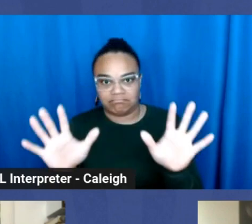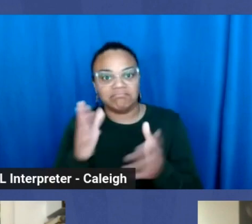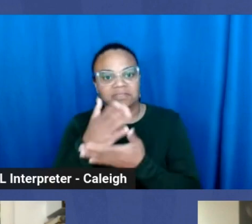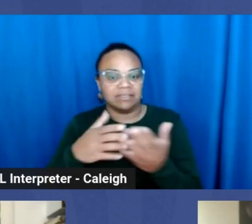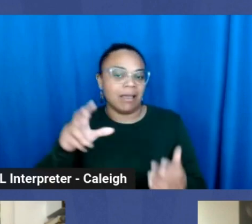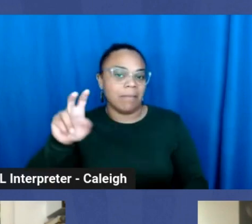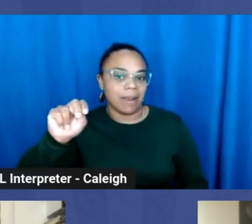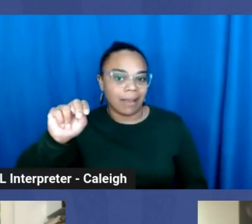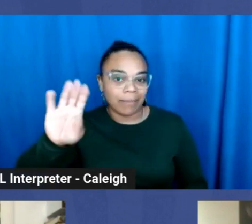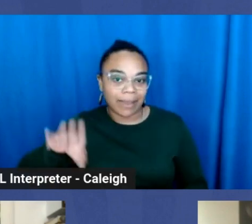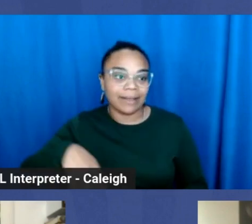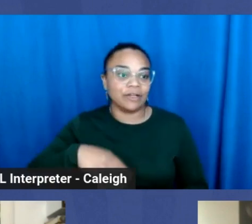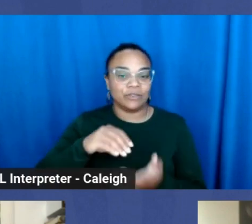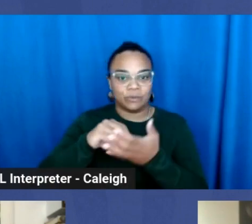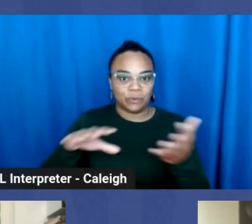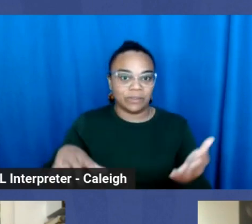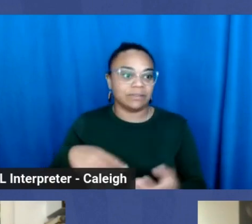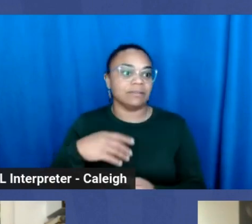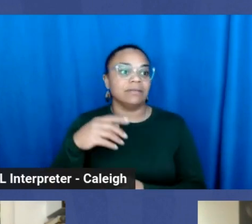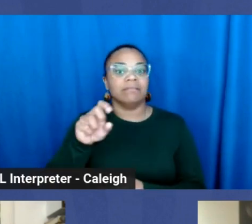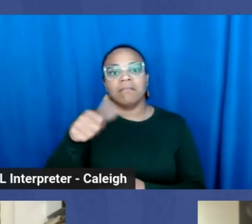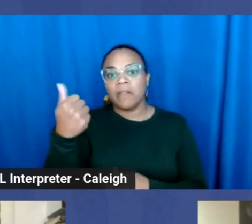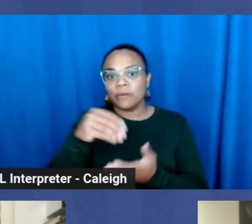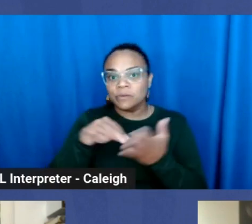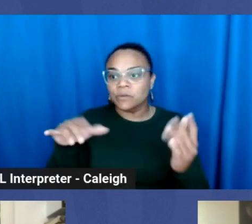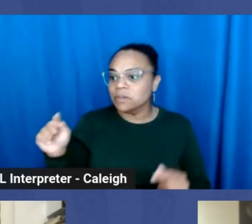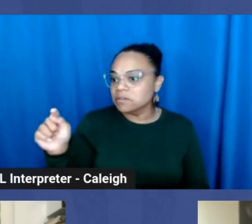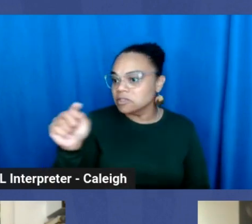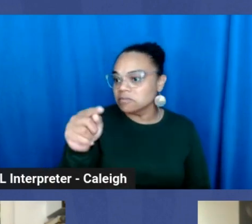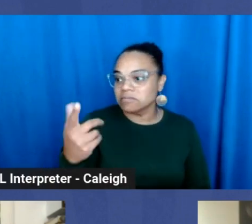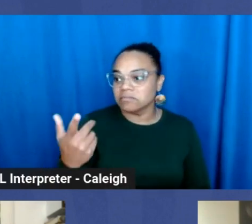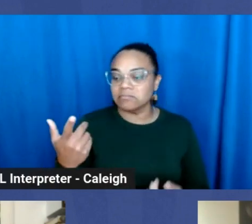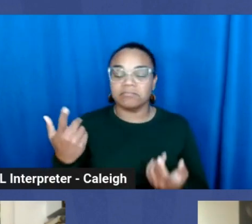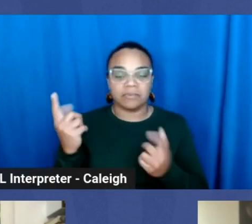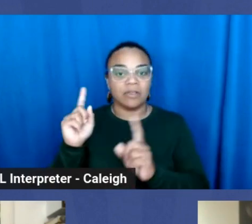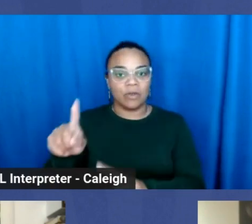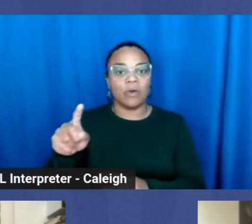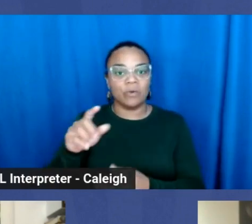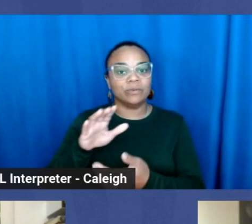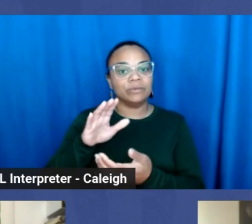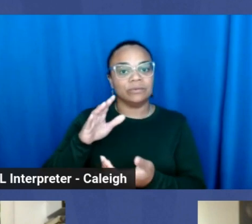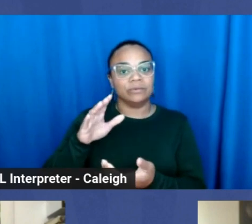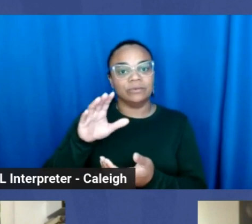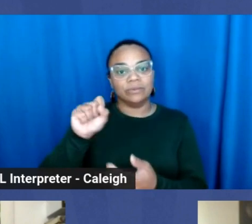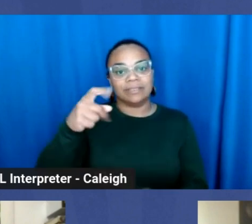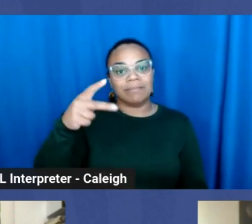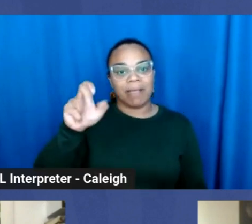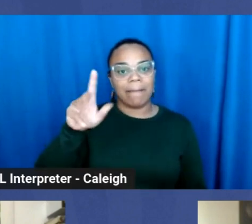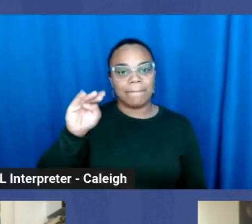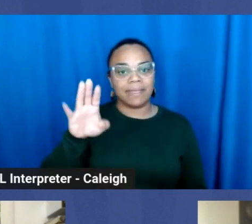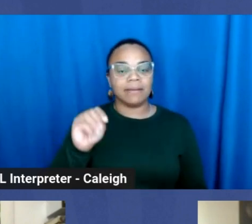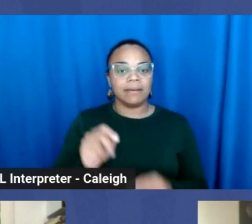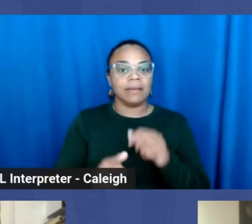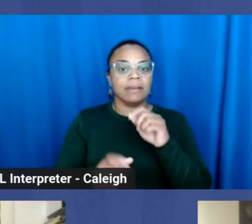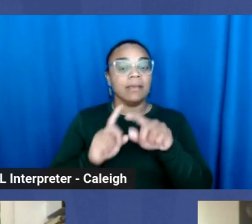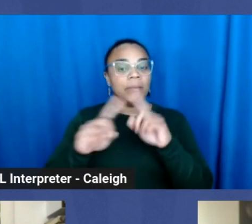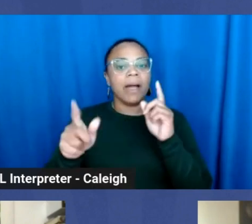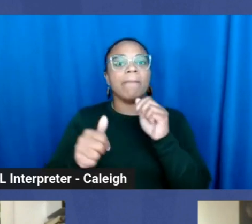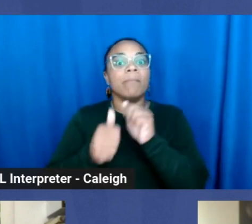non-binary students and different students who happen to go to Spelman, but it is majority women. And that being